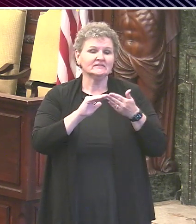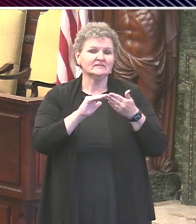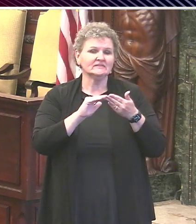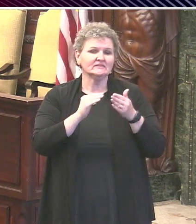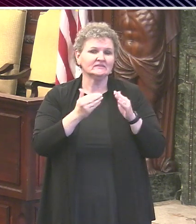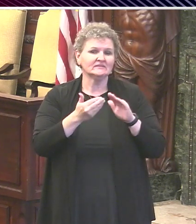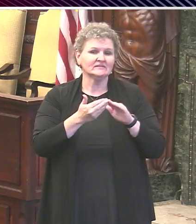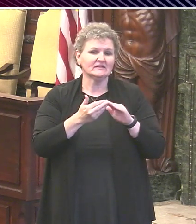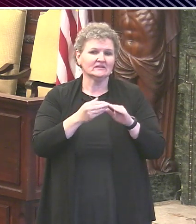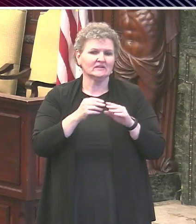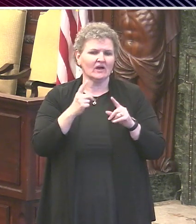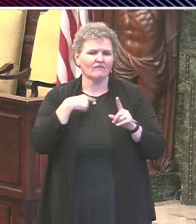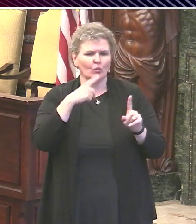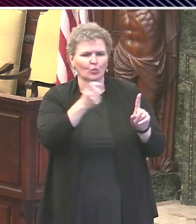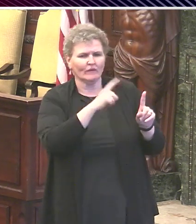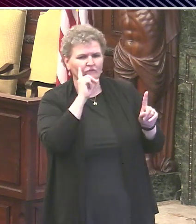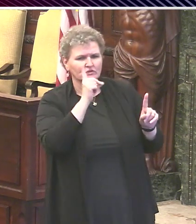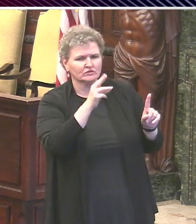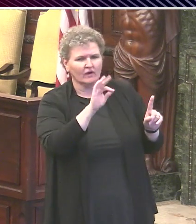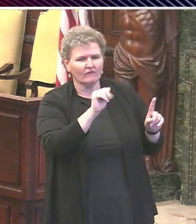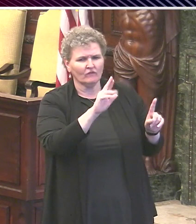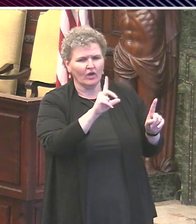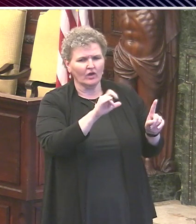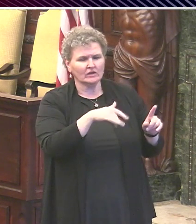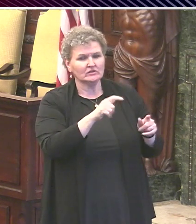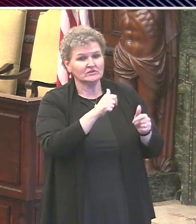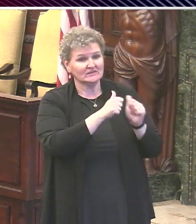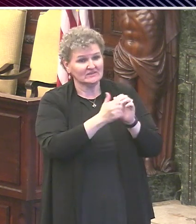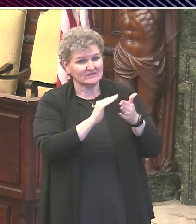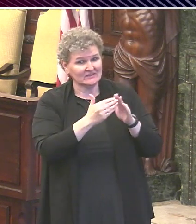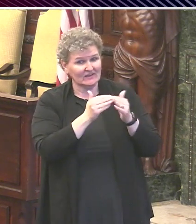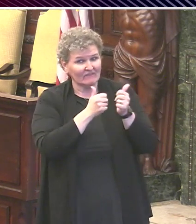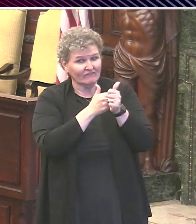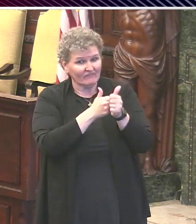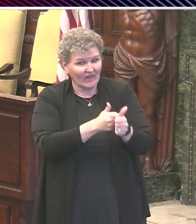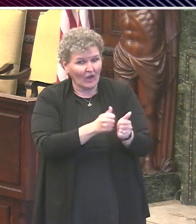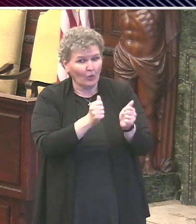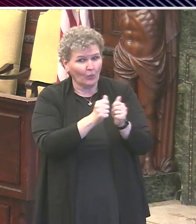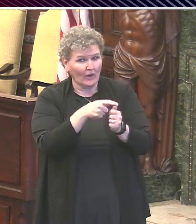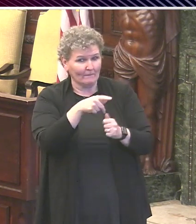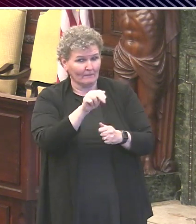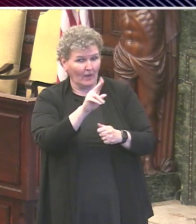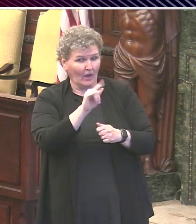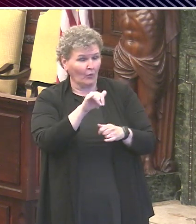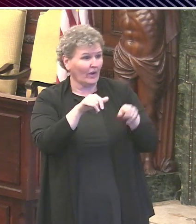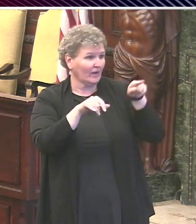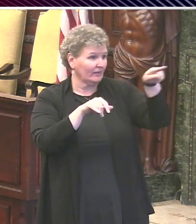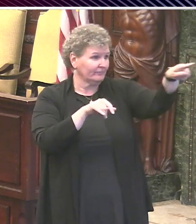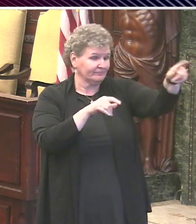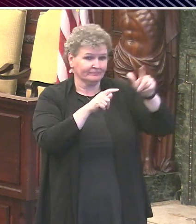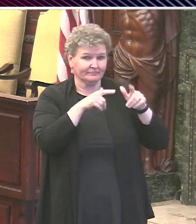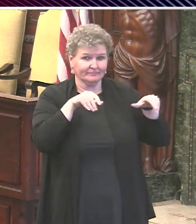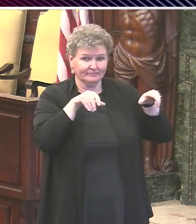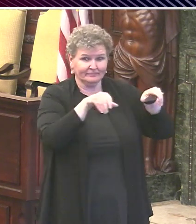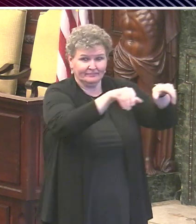keeping track of positive COVID cases at the Parkway encampment or the encampment on PHA property in North Philly?